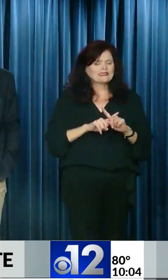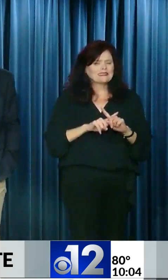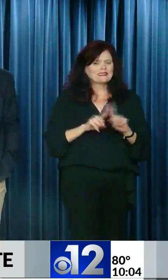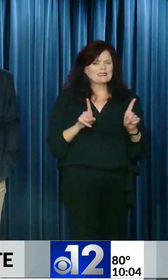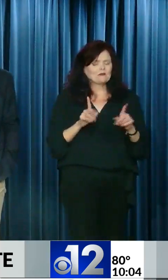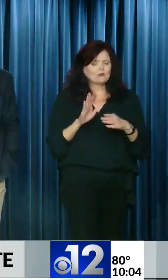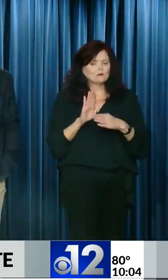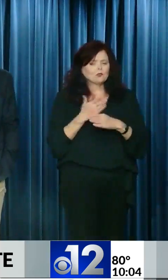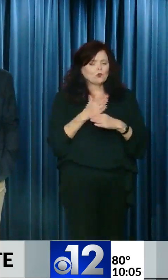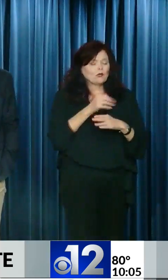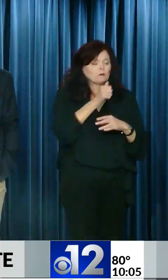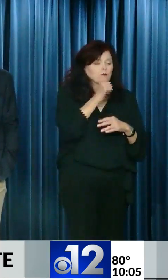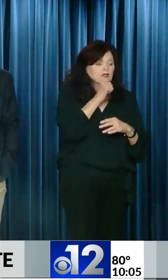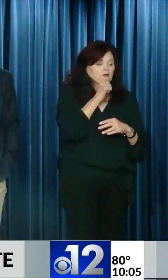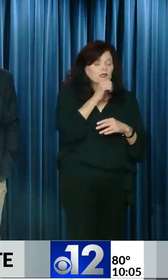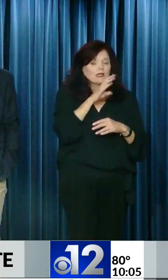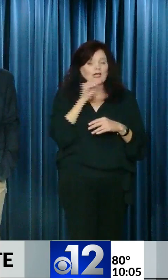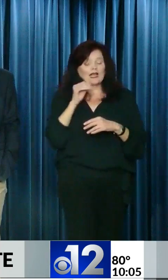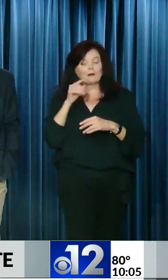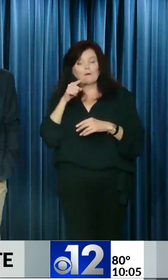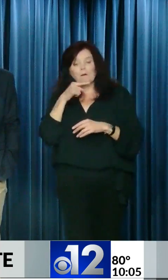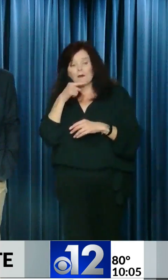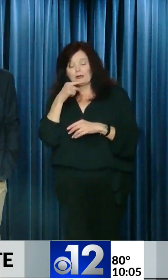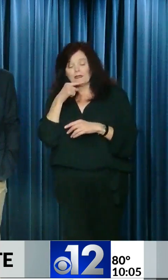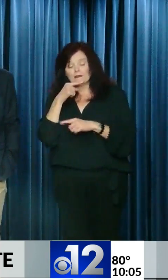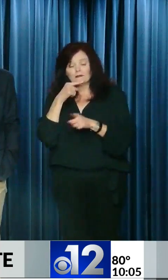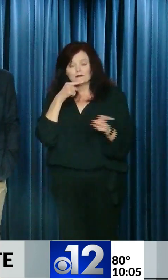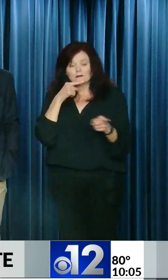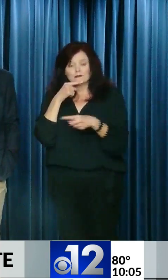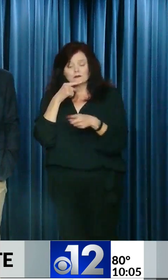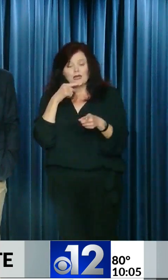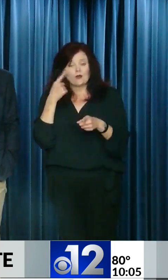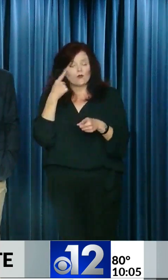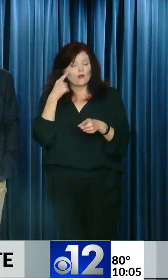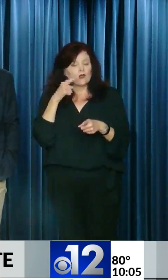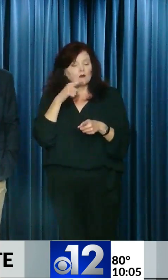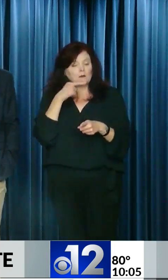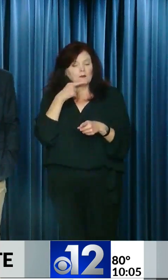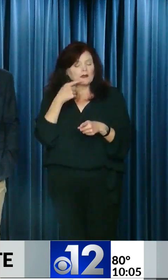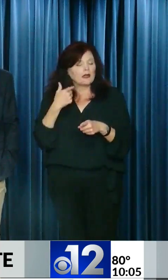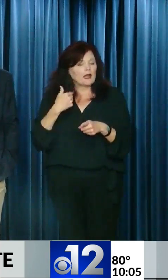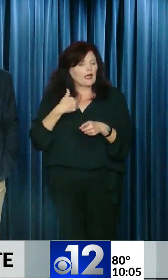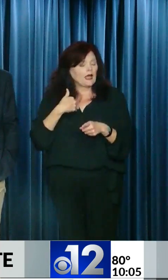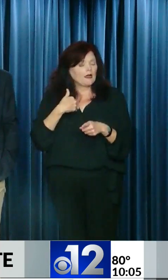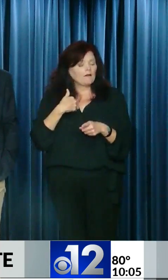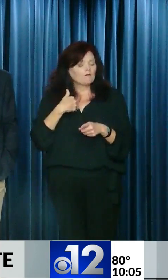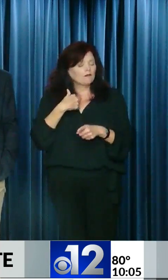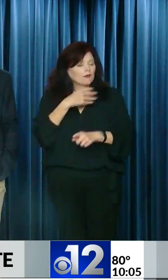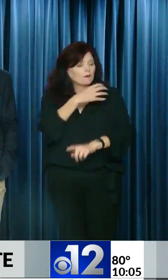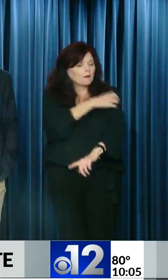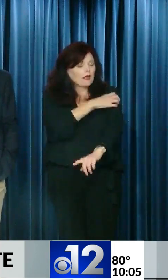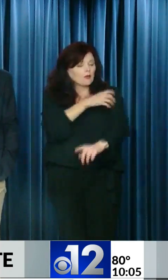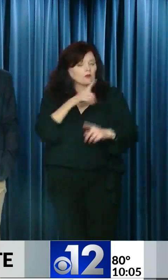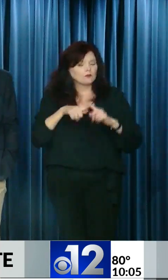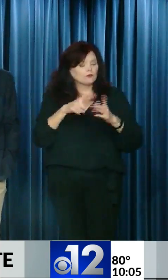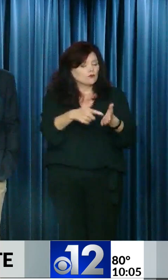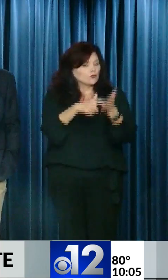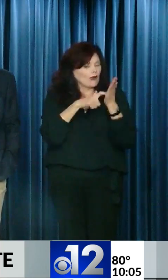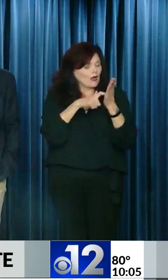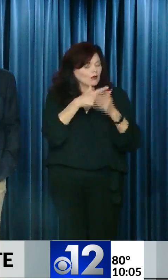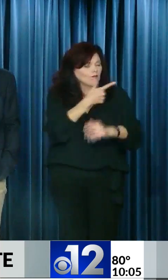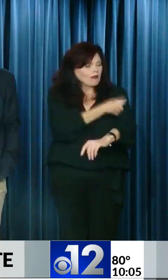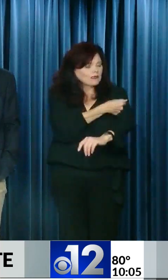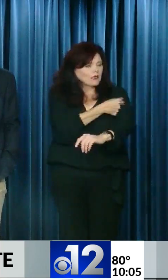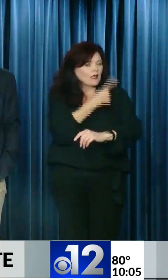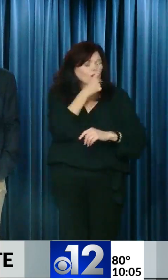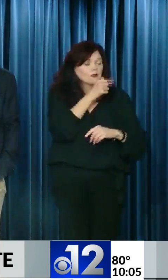sector entities and public sector entities. I don't believe public sector entities have the authority to mandate vaccines. I don't